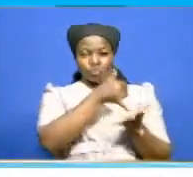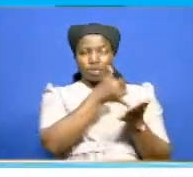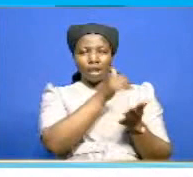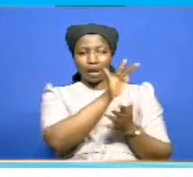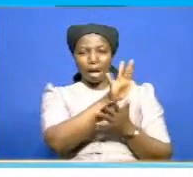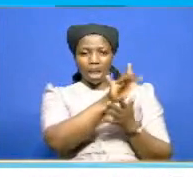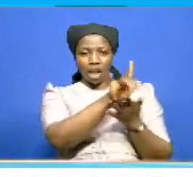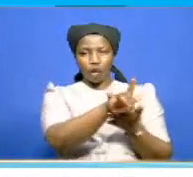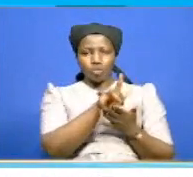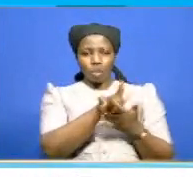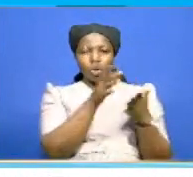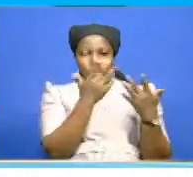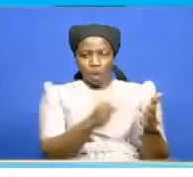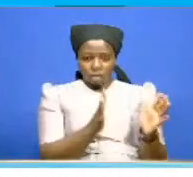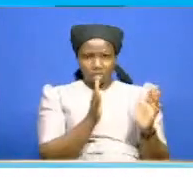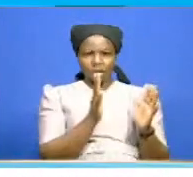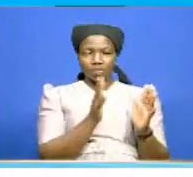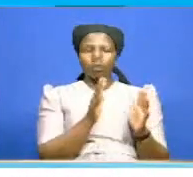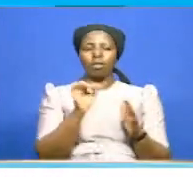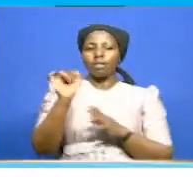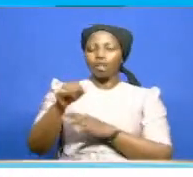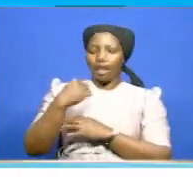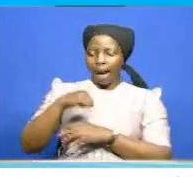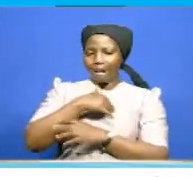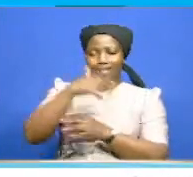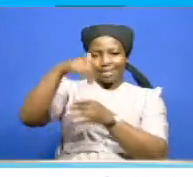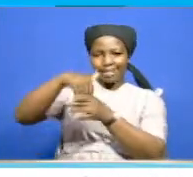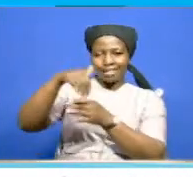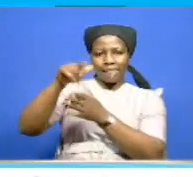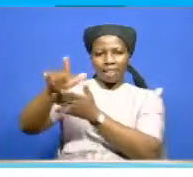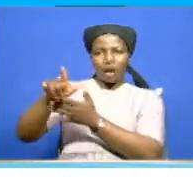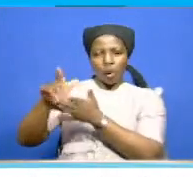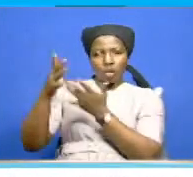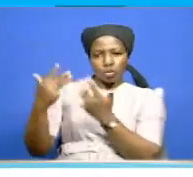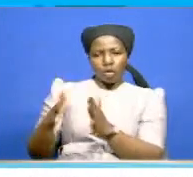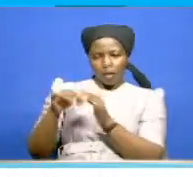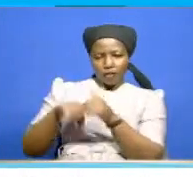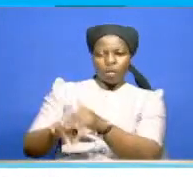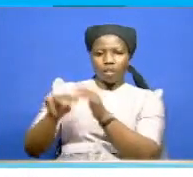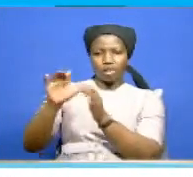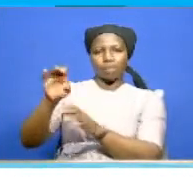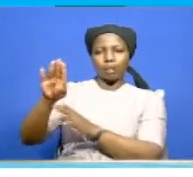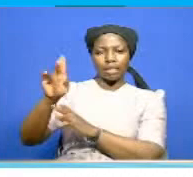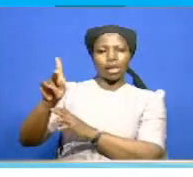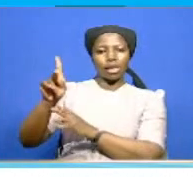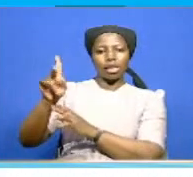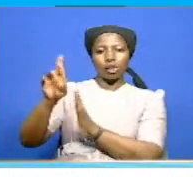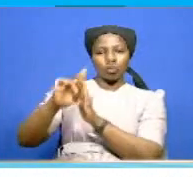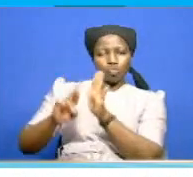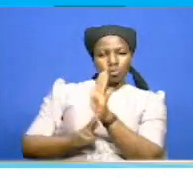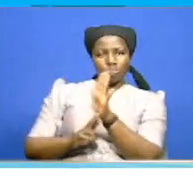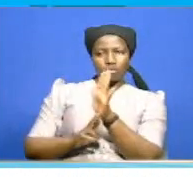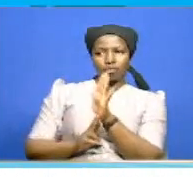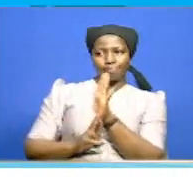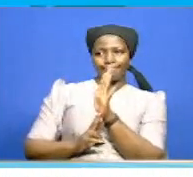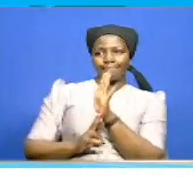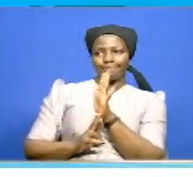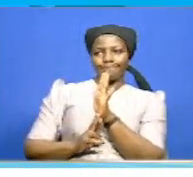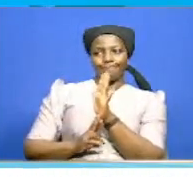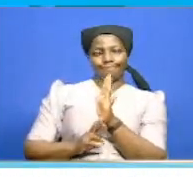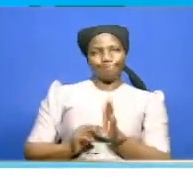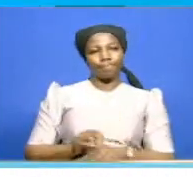loss provision? Yes, we are within the loan loss provision as per the CBK rules. Mm-hmm. Yeah, we don't exceed. Mm-hmm. Yes.